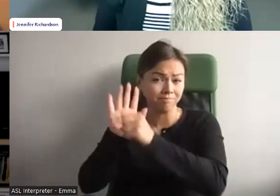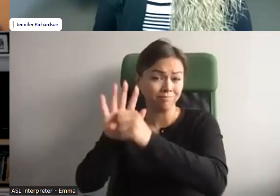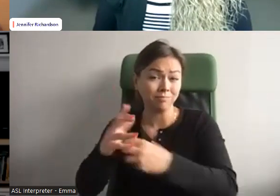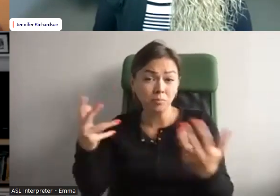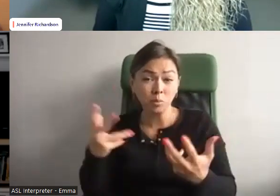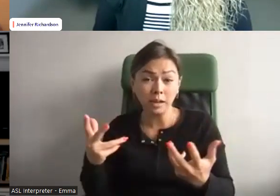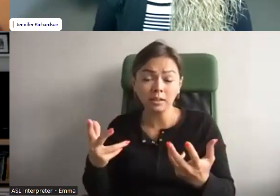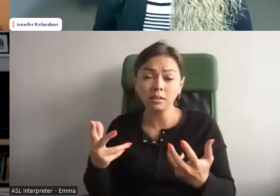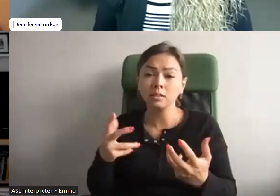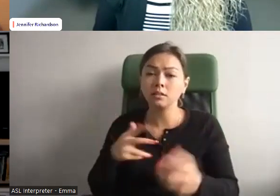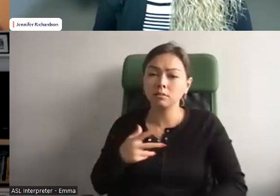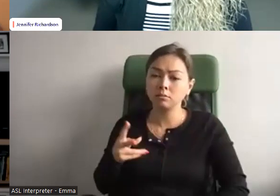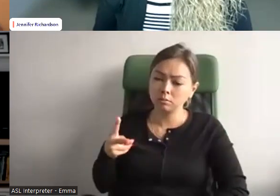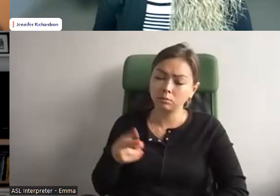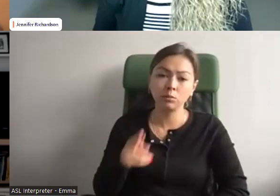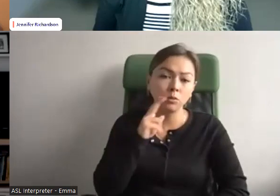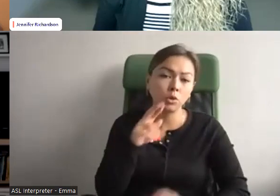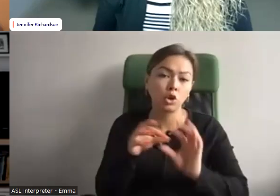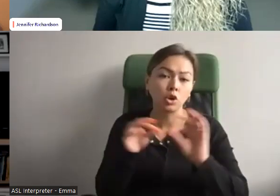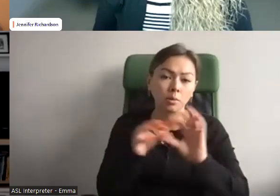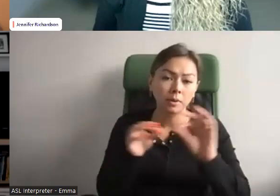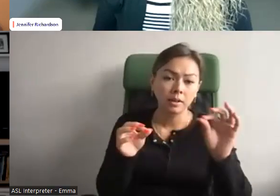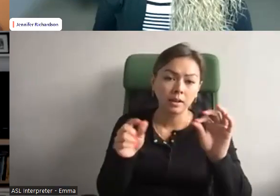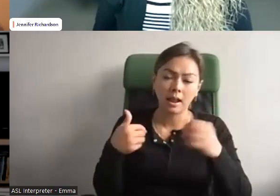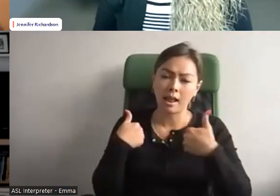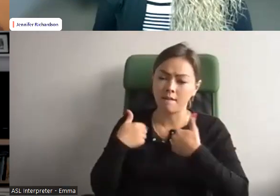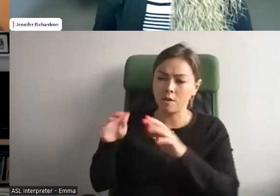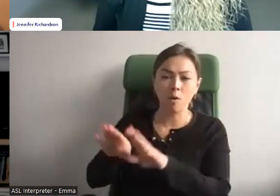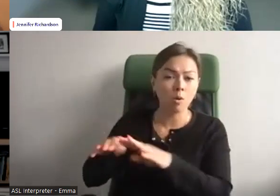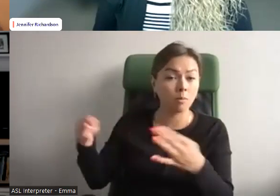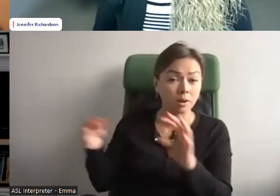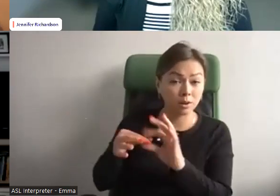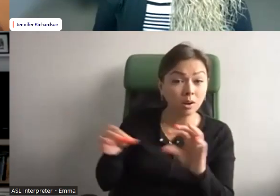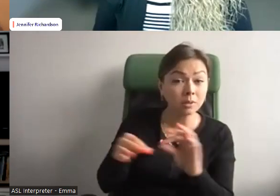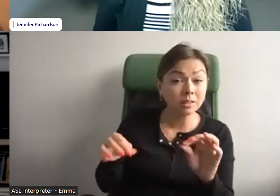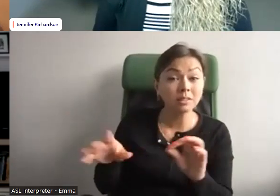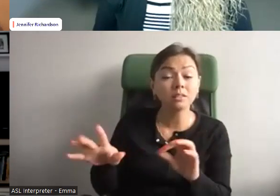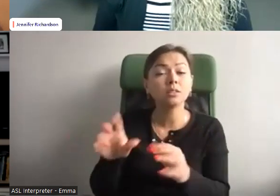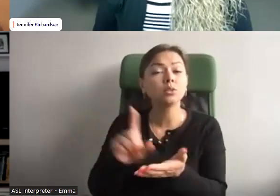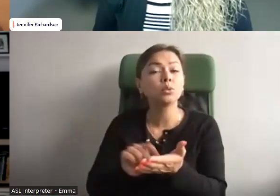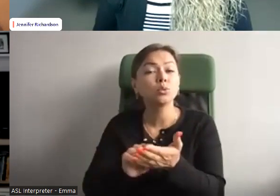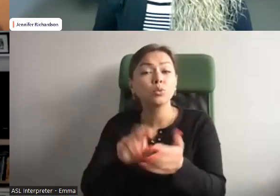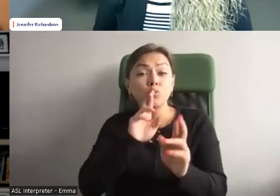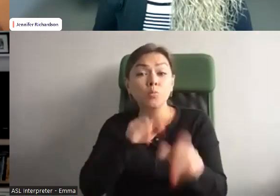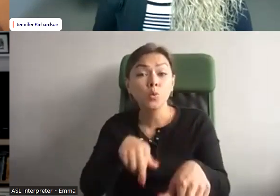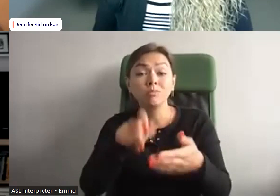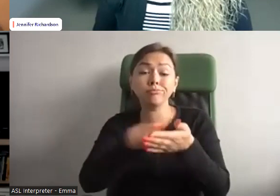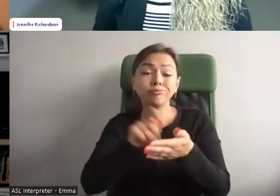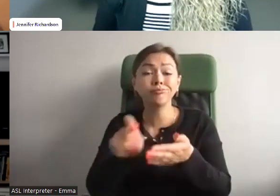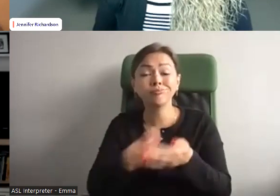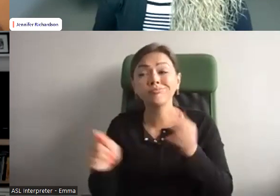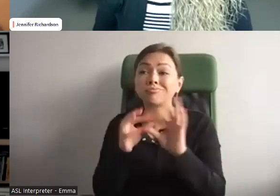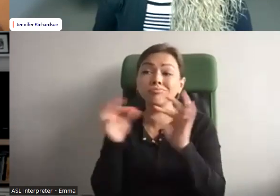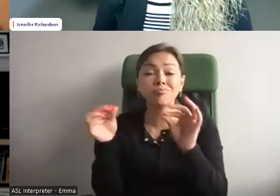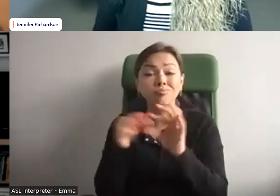the comments, the open comments that are there when news reporters write or when they're online, both